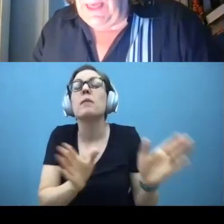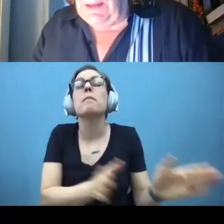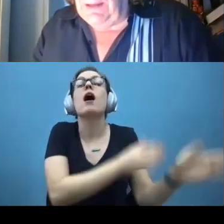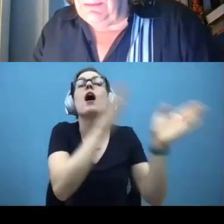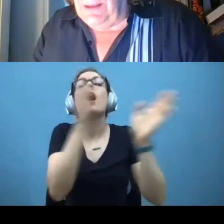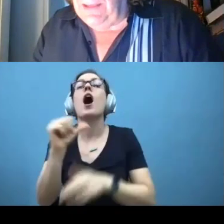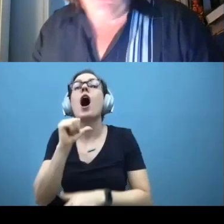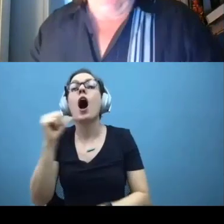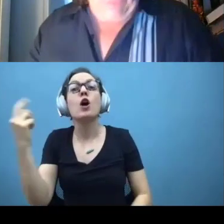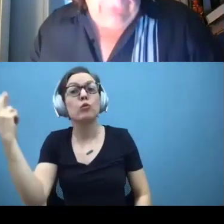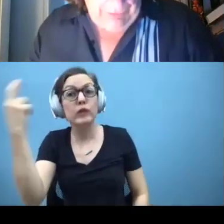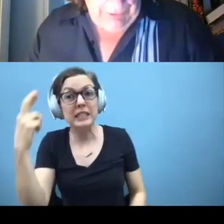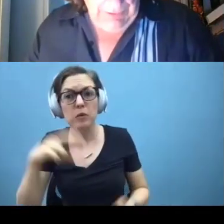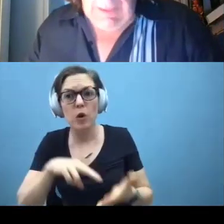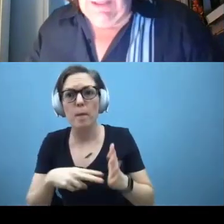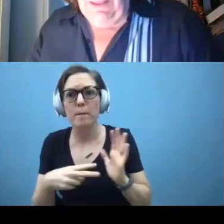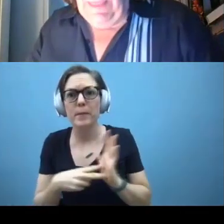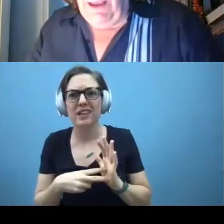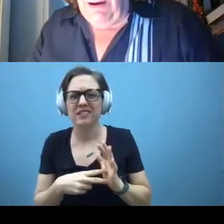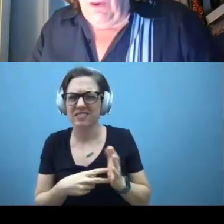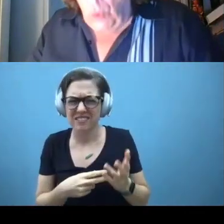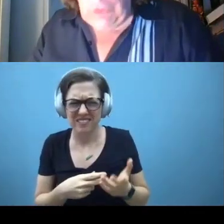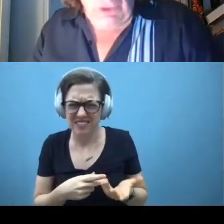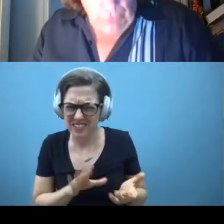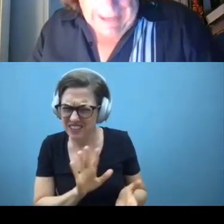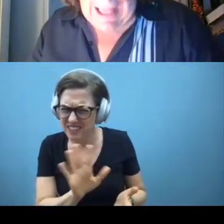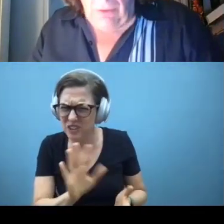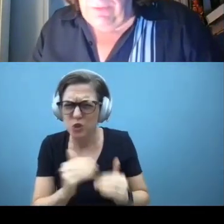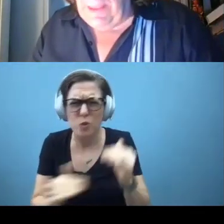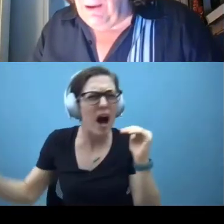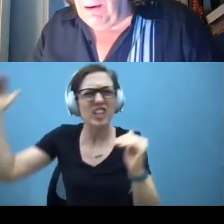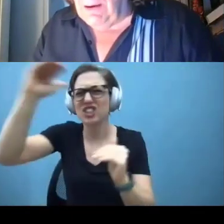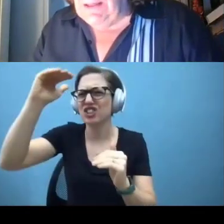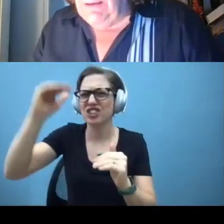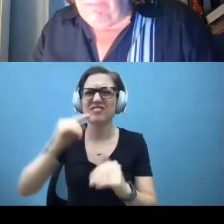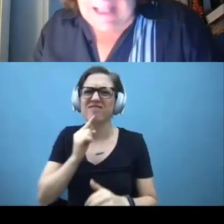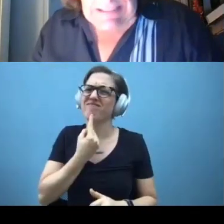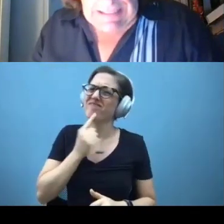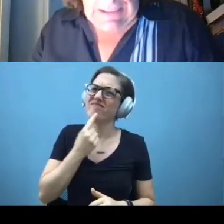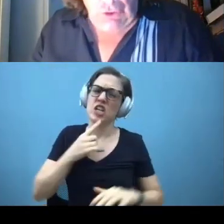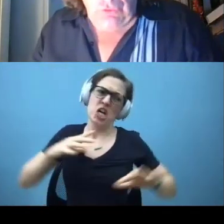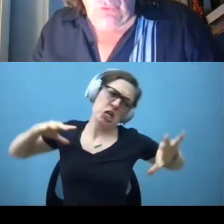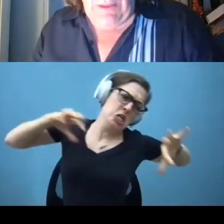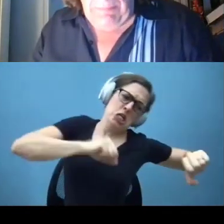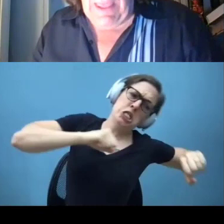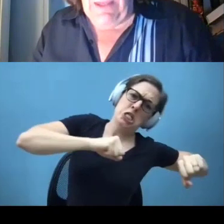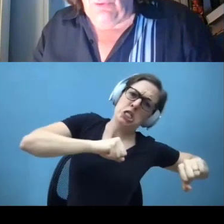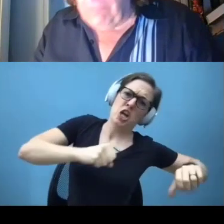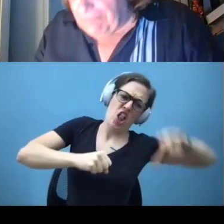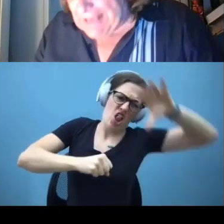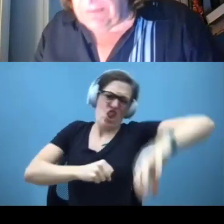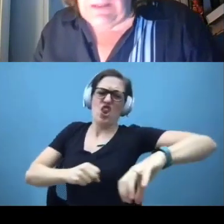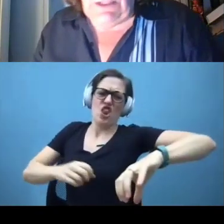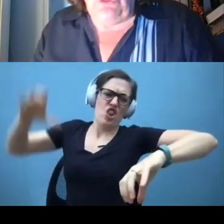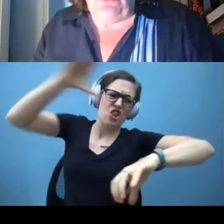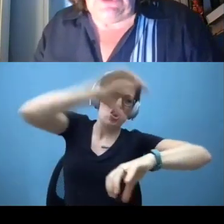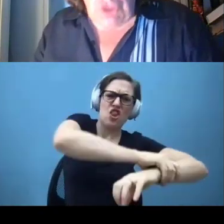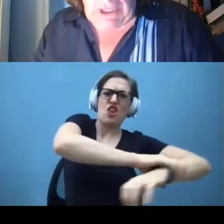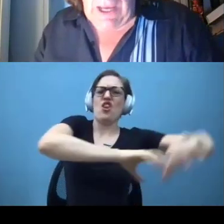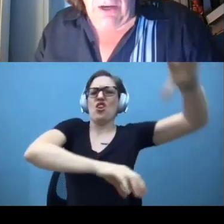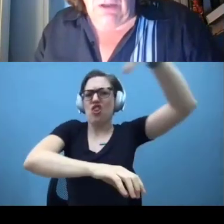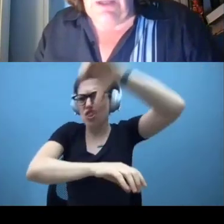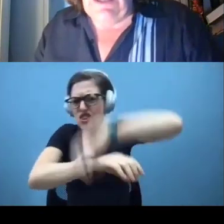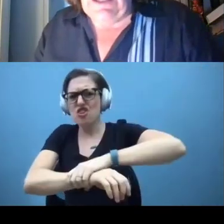meaning that it's not reasonable. They are holding you down. They are fastening you to a bed or fastening you